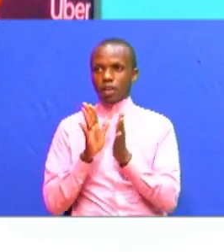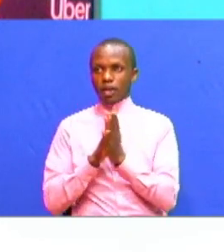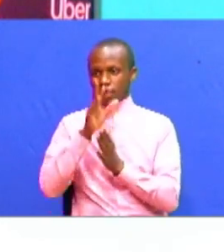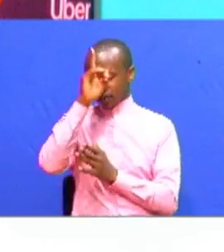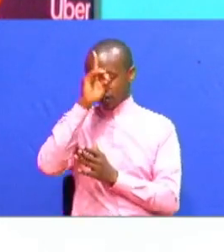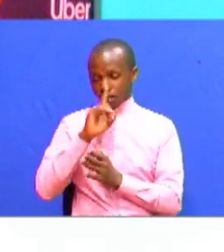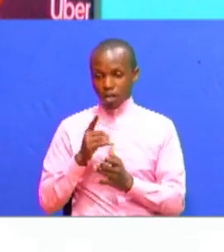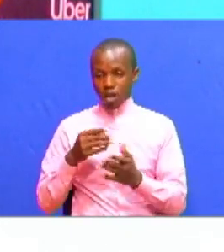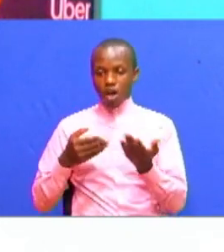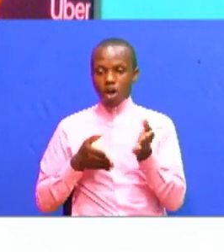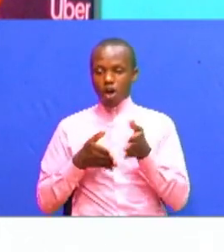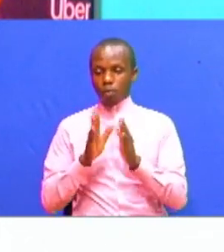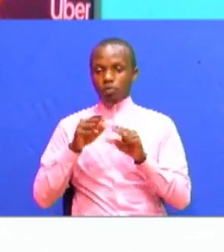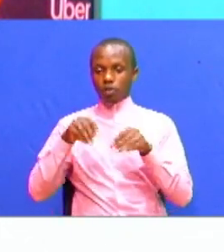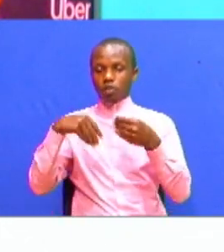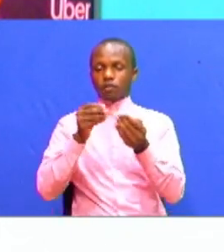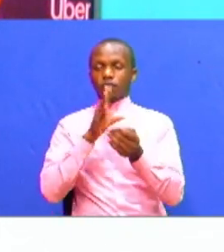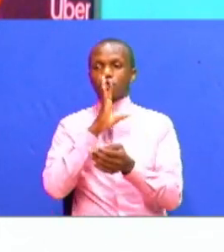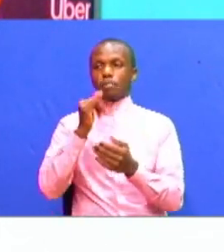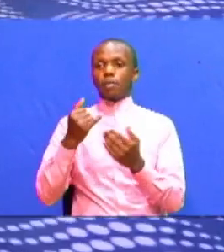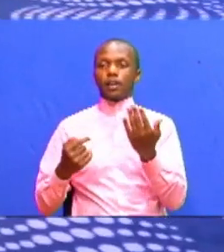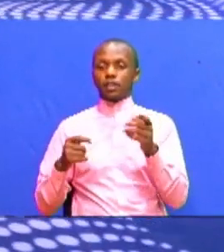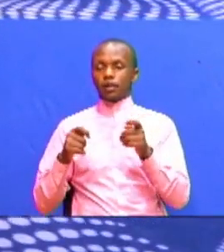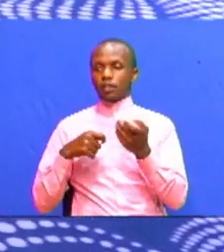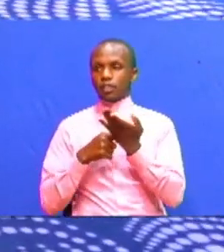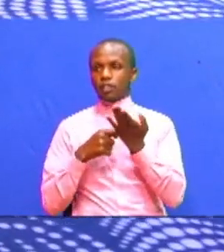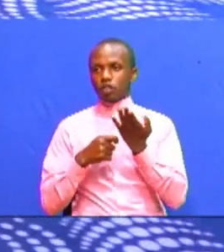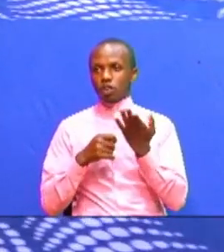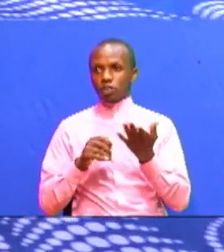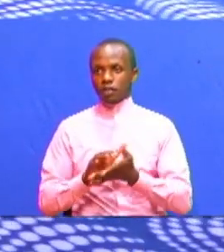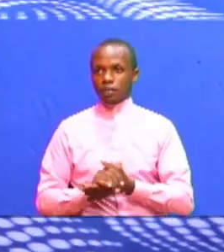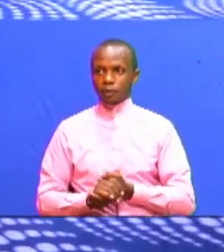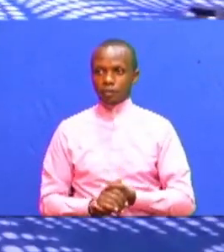by technology. Here are the details.